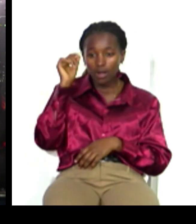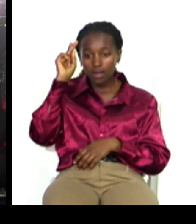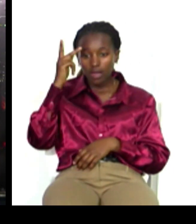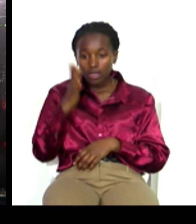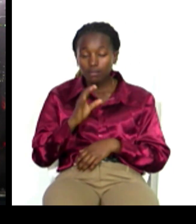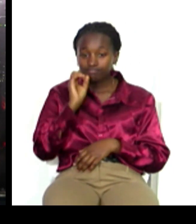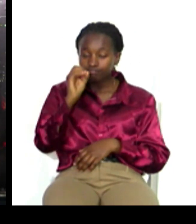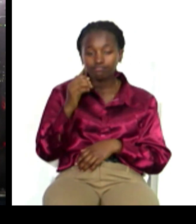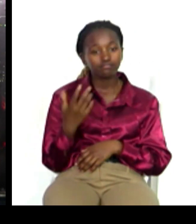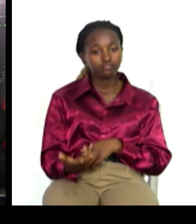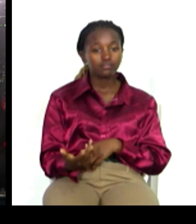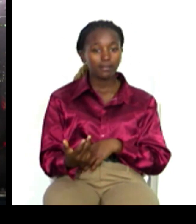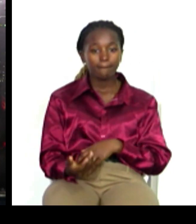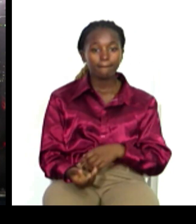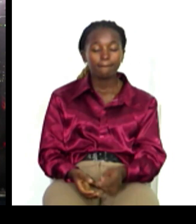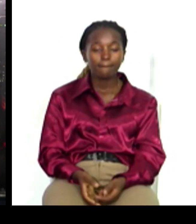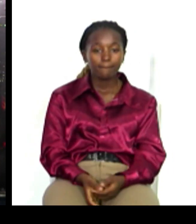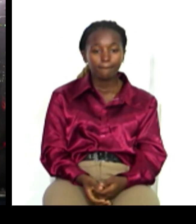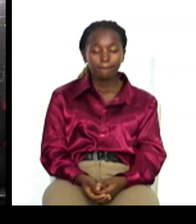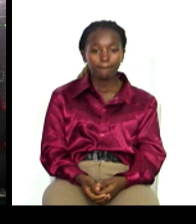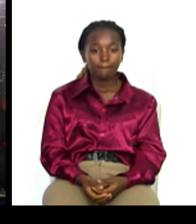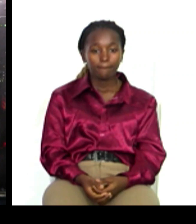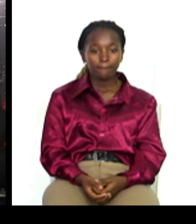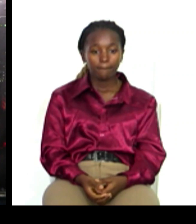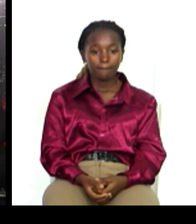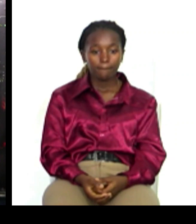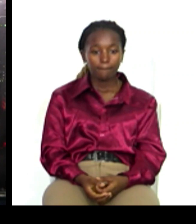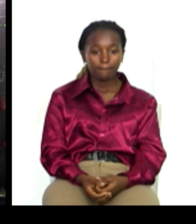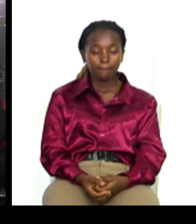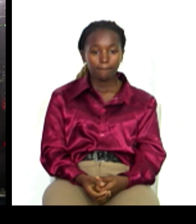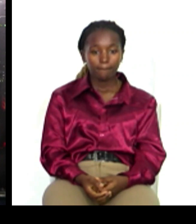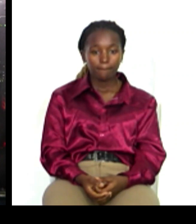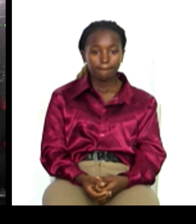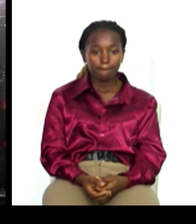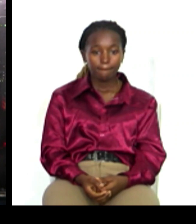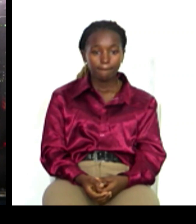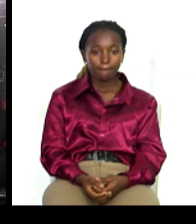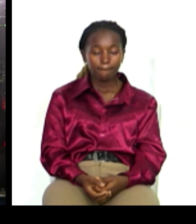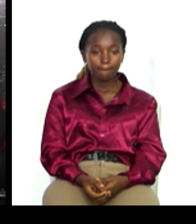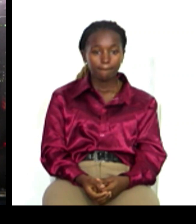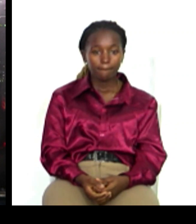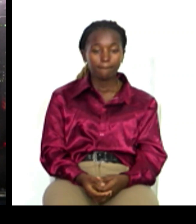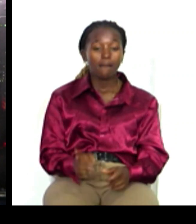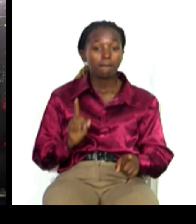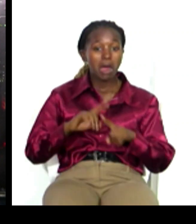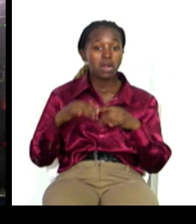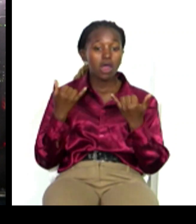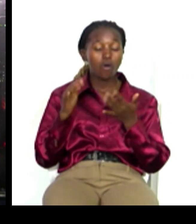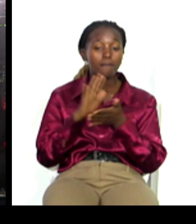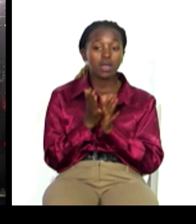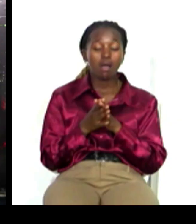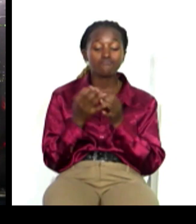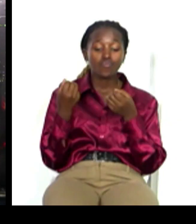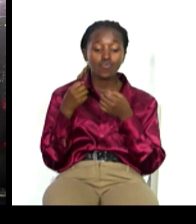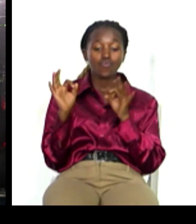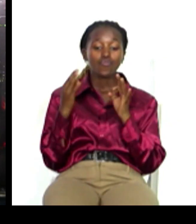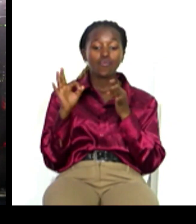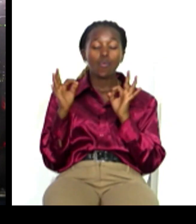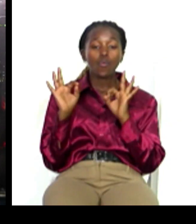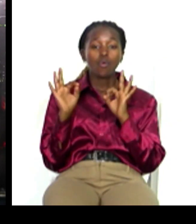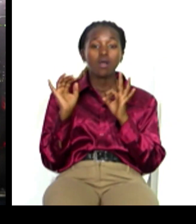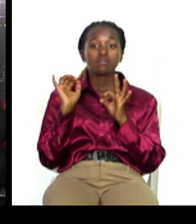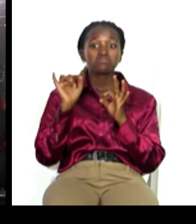And who was, Yes. And that's how they came up with it. Now that it is free for all, he is